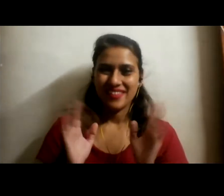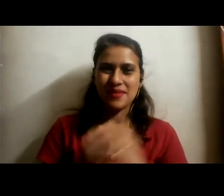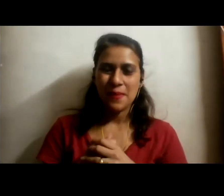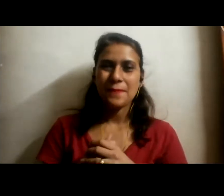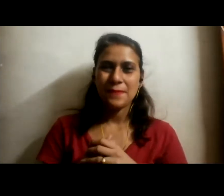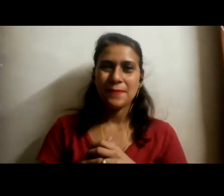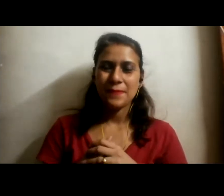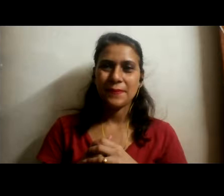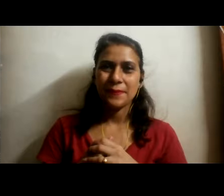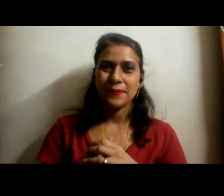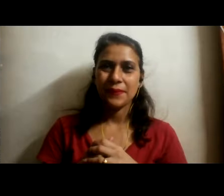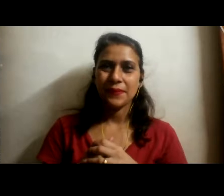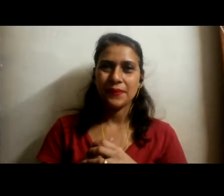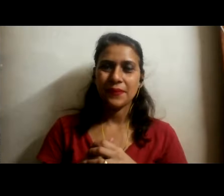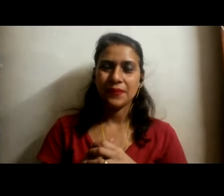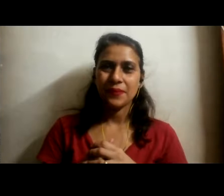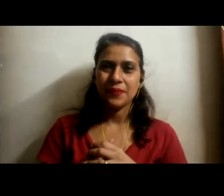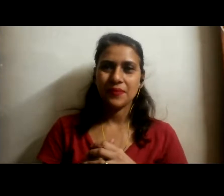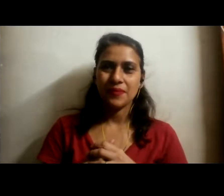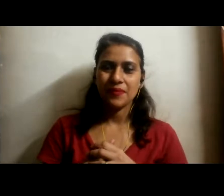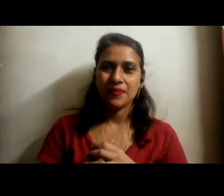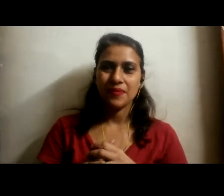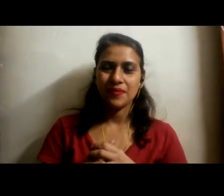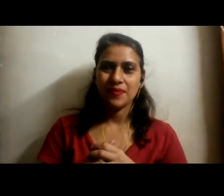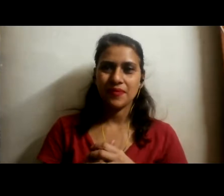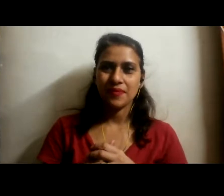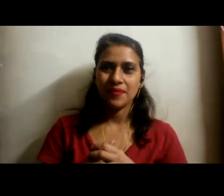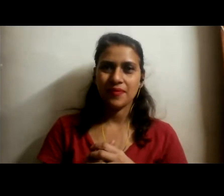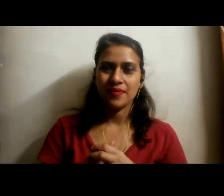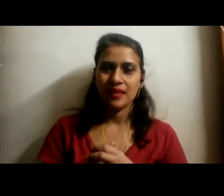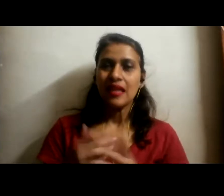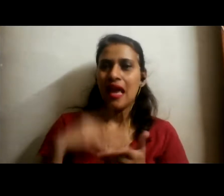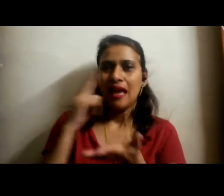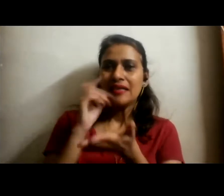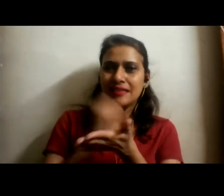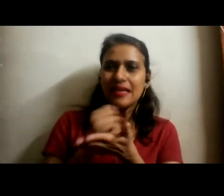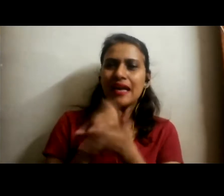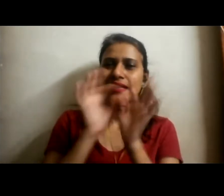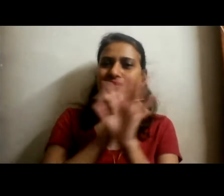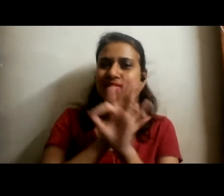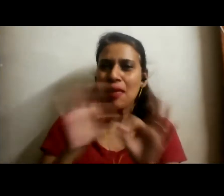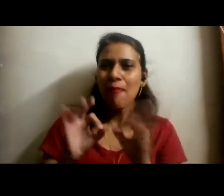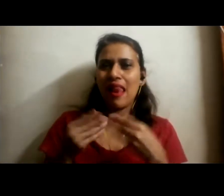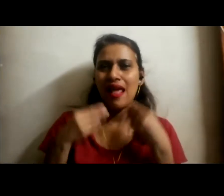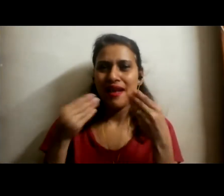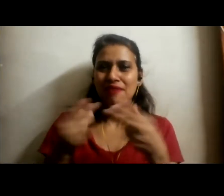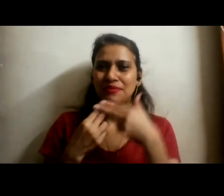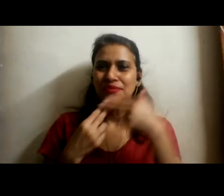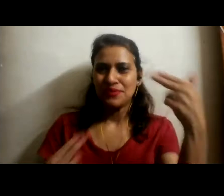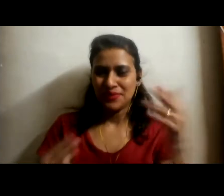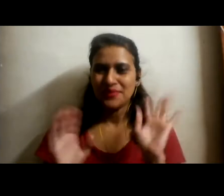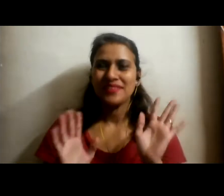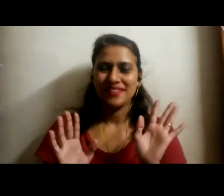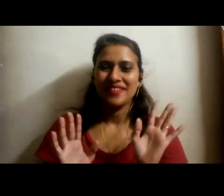very, how do I put it? I tried my level best to make it very simple and put it in very simple